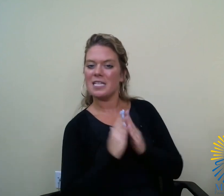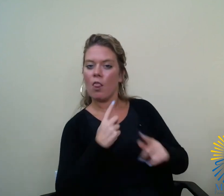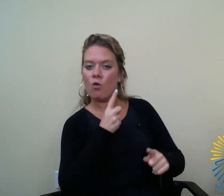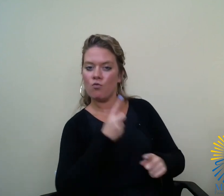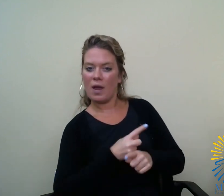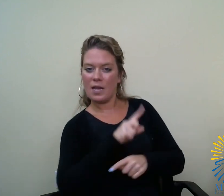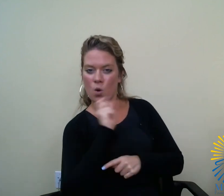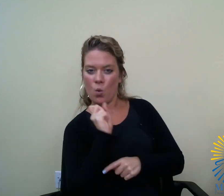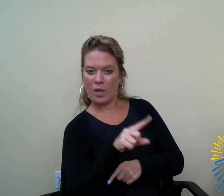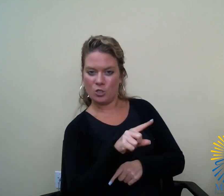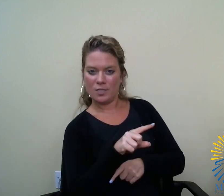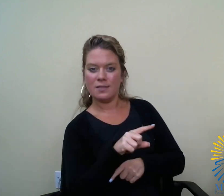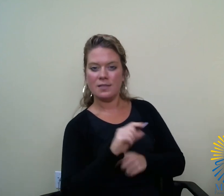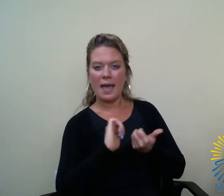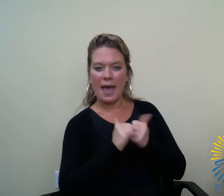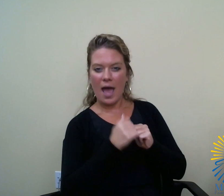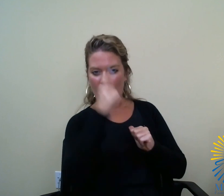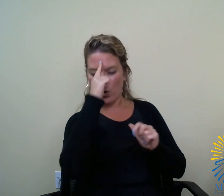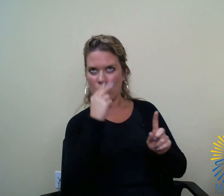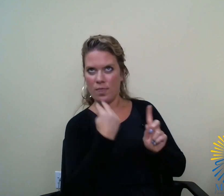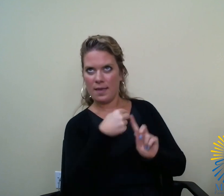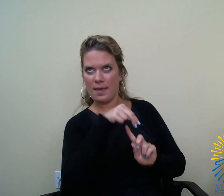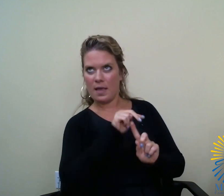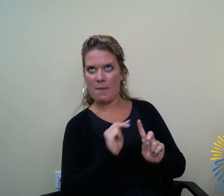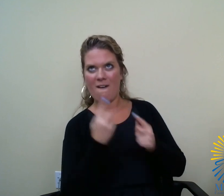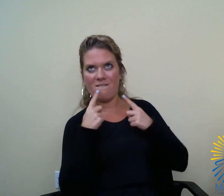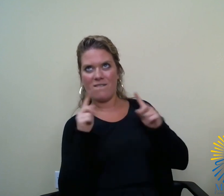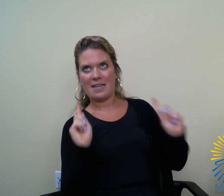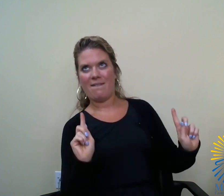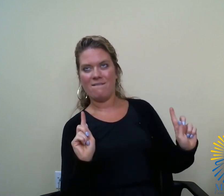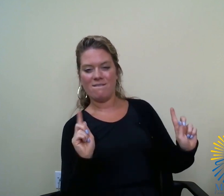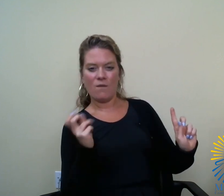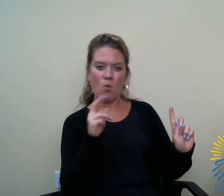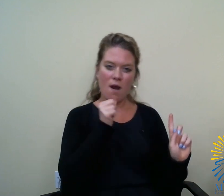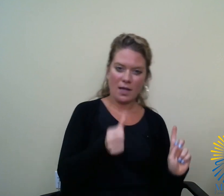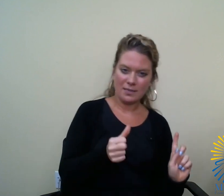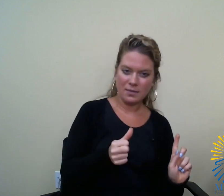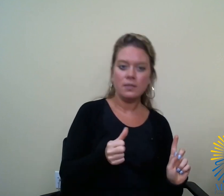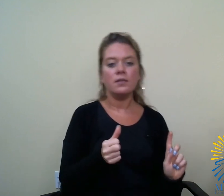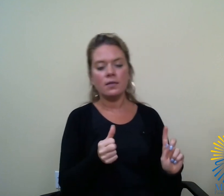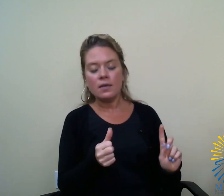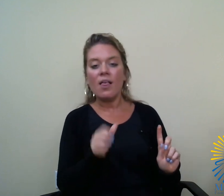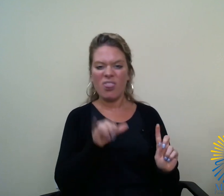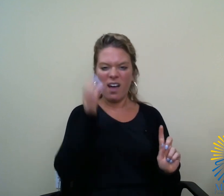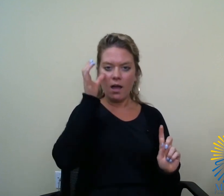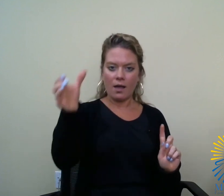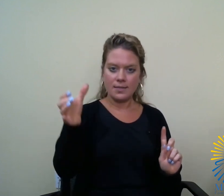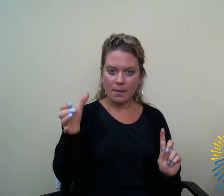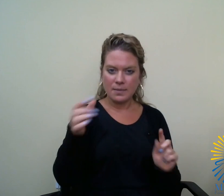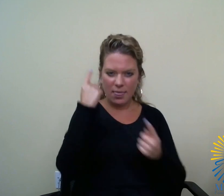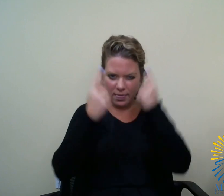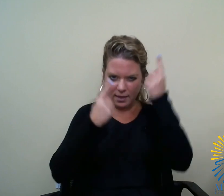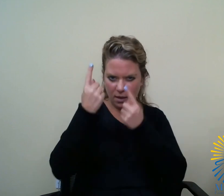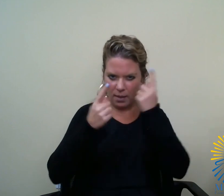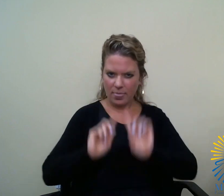are you thinking of what does it mean for a vaccine to be effective, right? Thinking about that concept a little bit differently